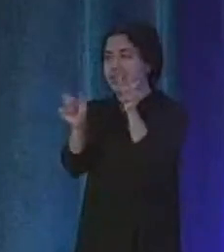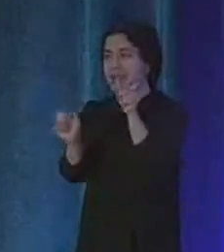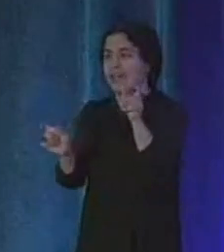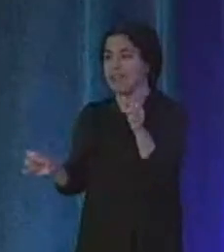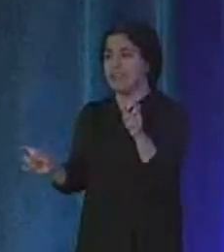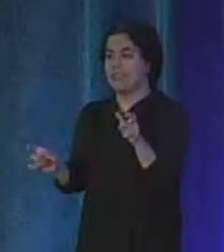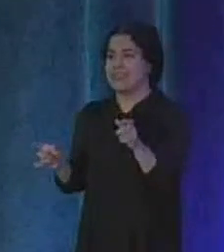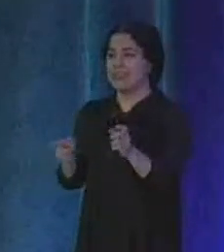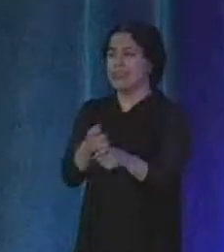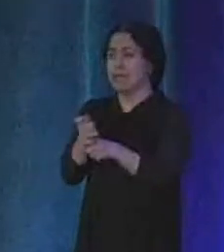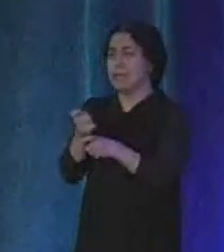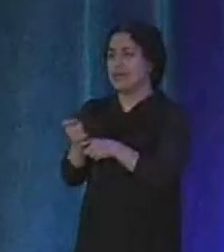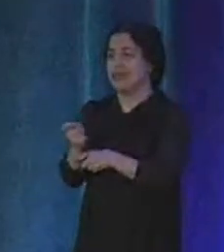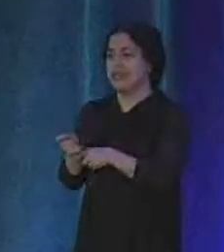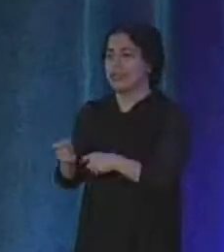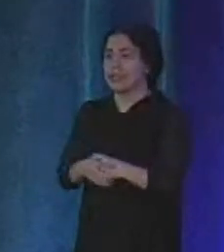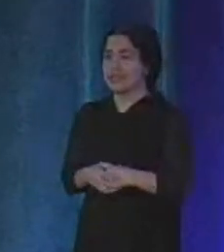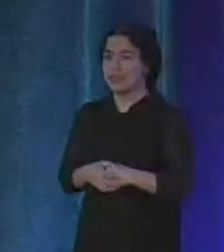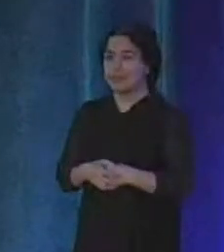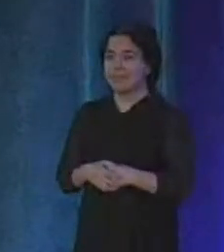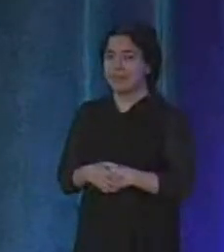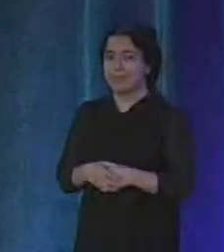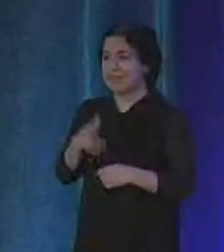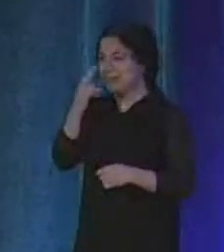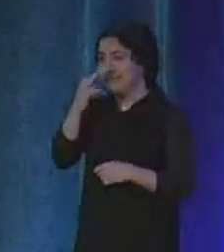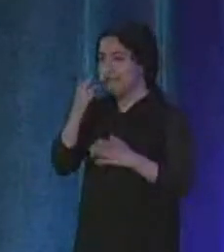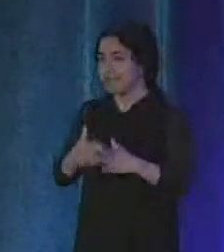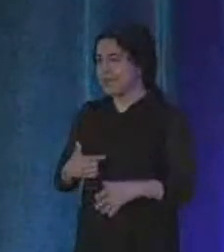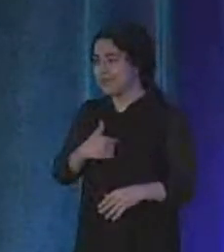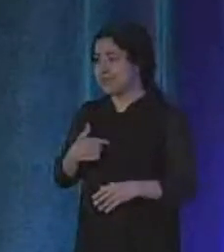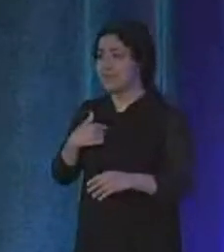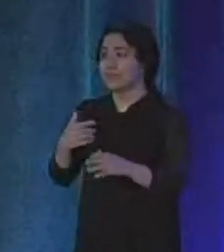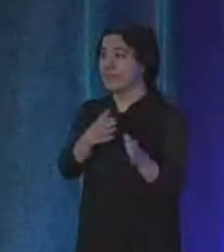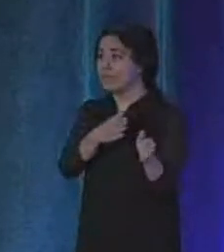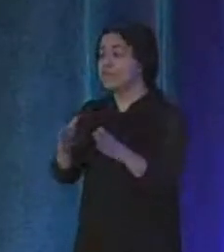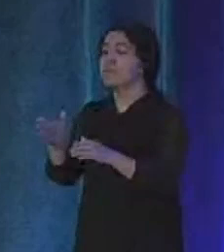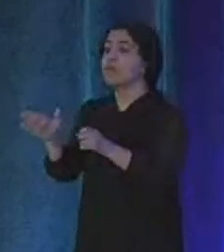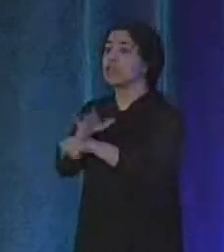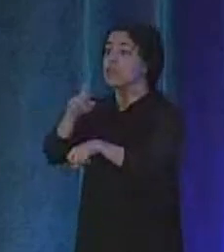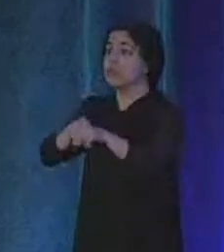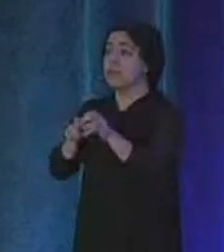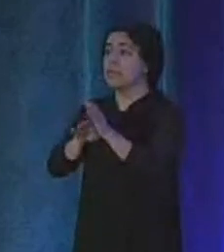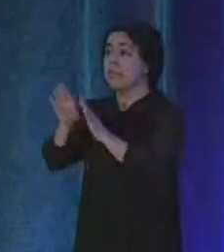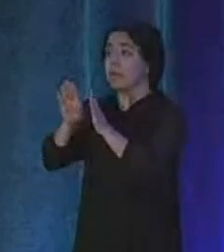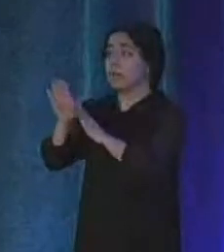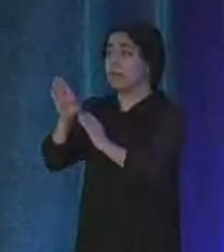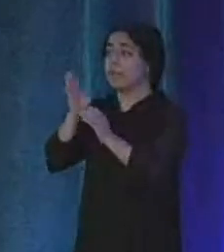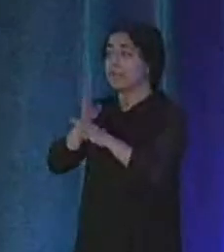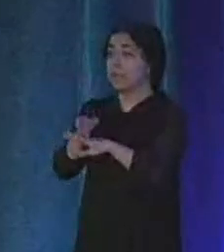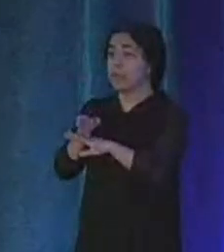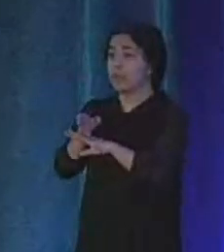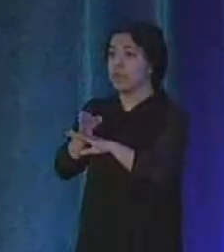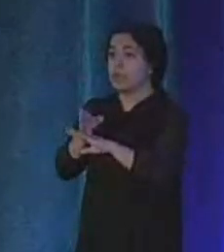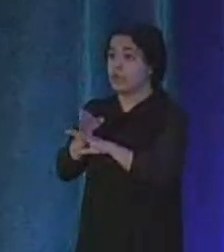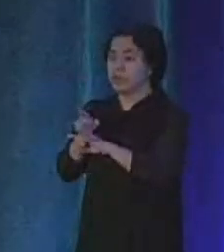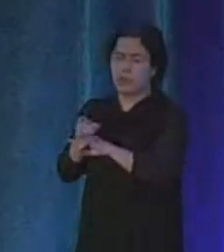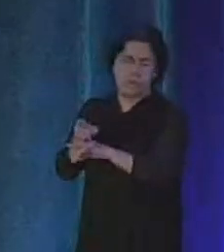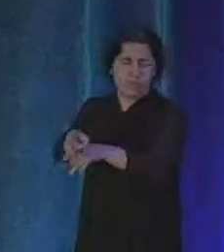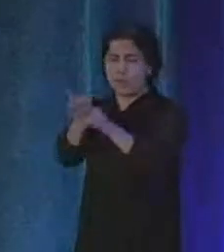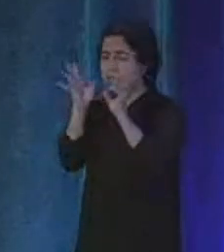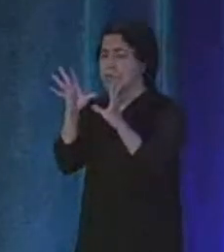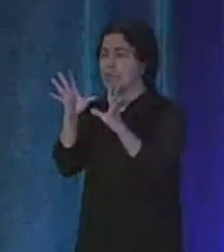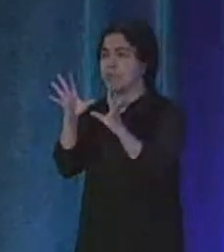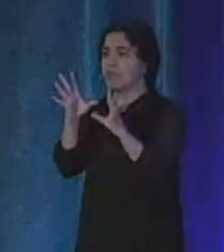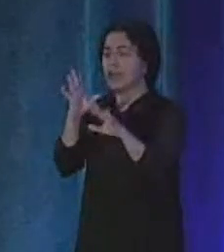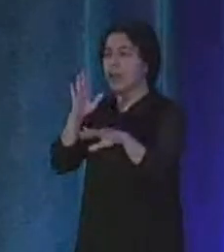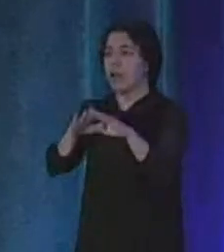I slowly rolled into becoming a full-time developer after a freak accident on the field. I have a